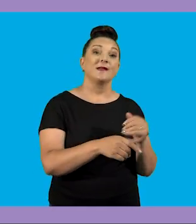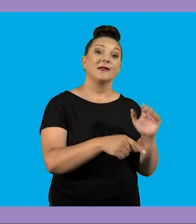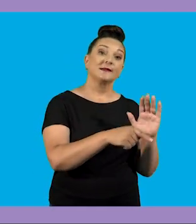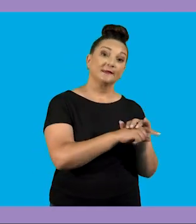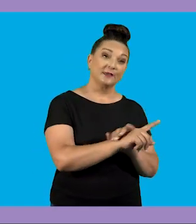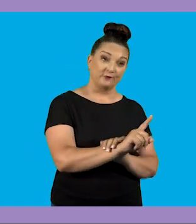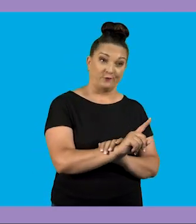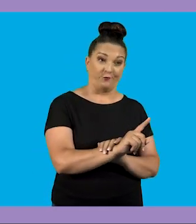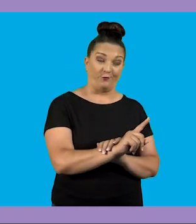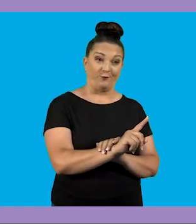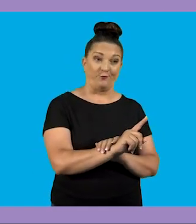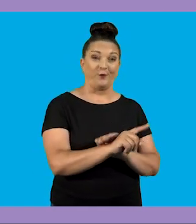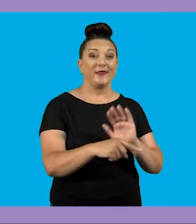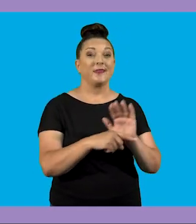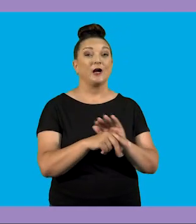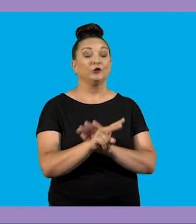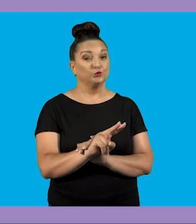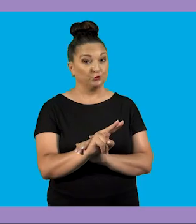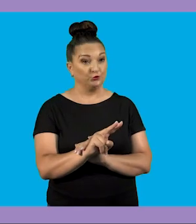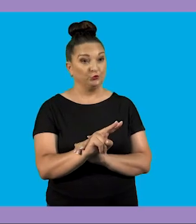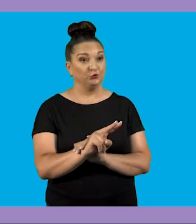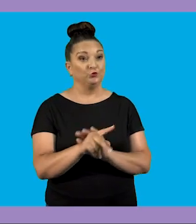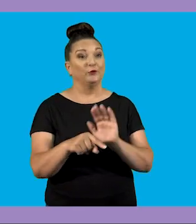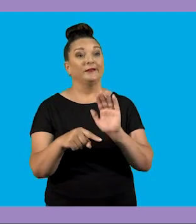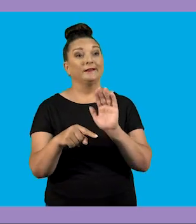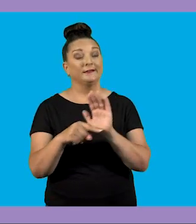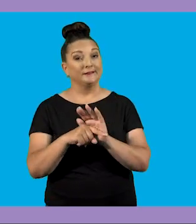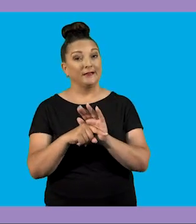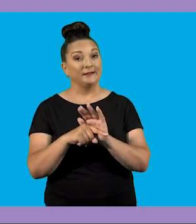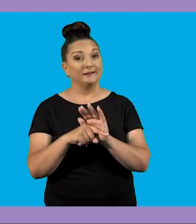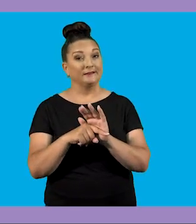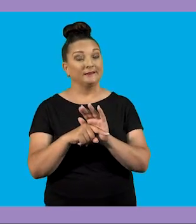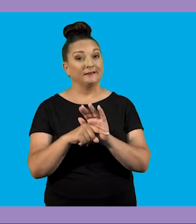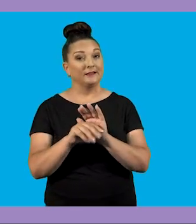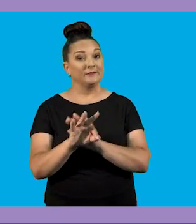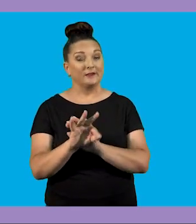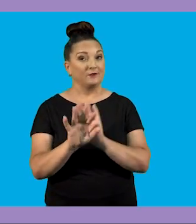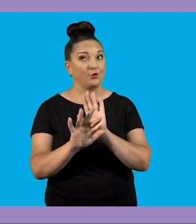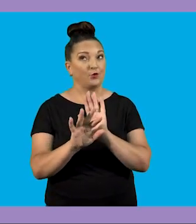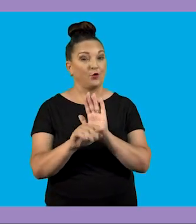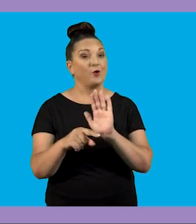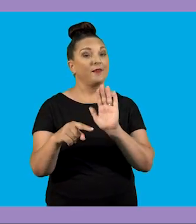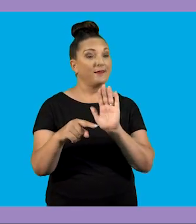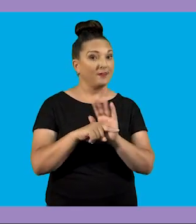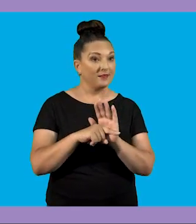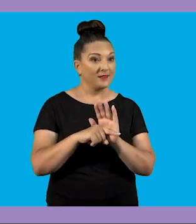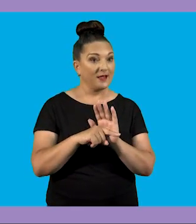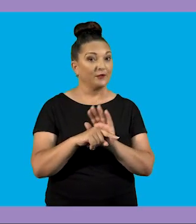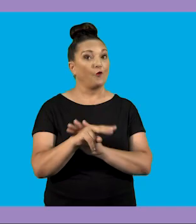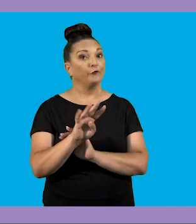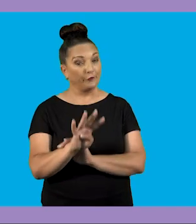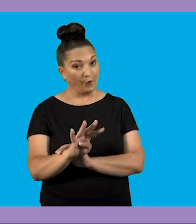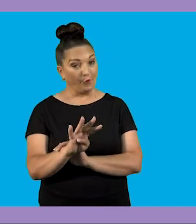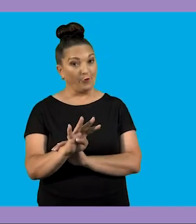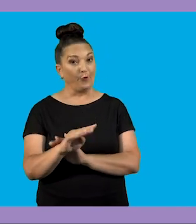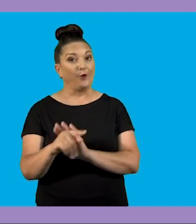a negative 1 with a negative 2 and a negative 3. Sorry, not a negative 3, sorry,